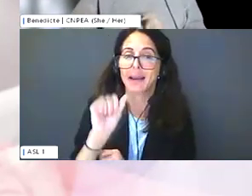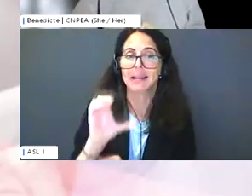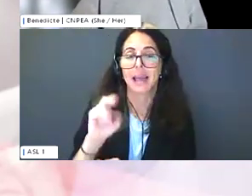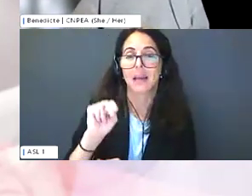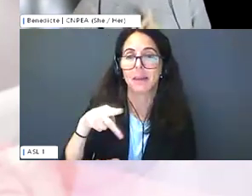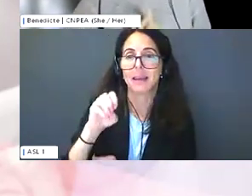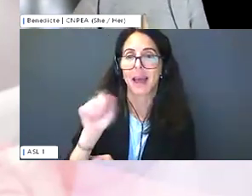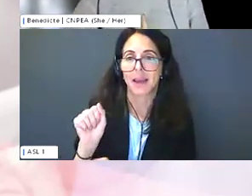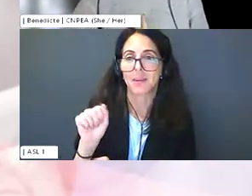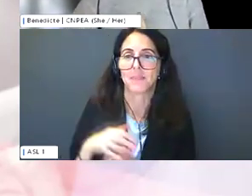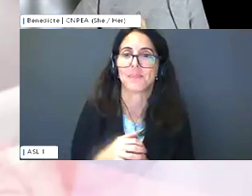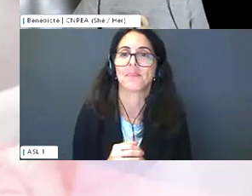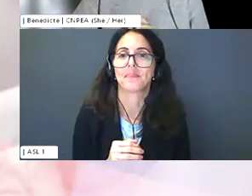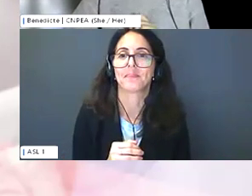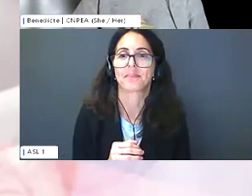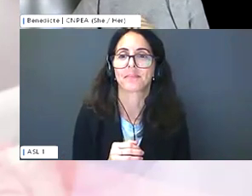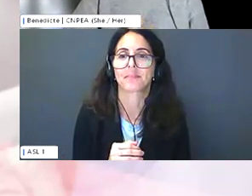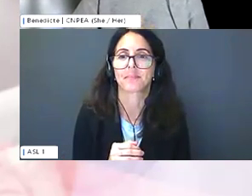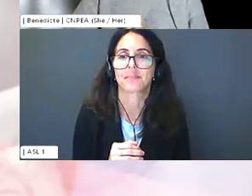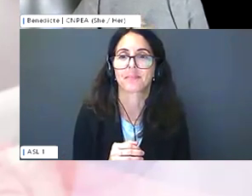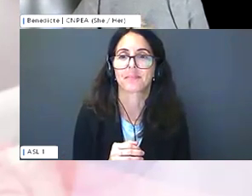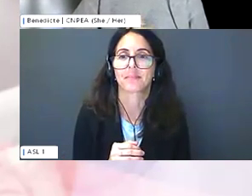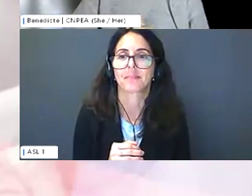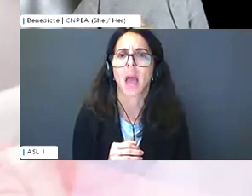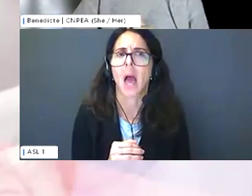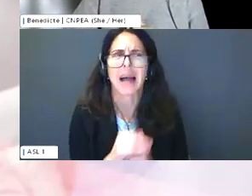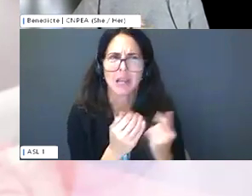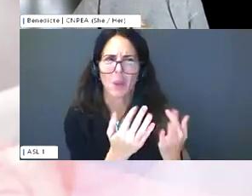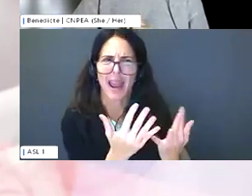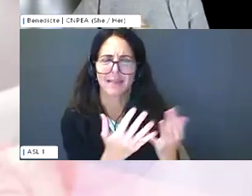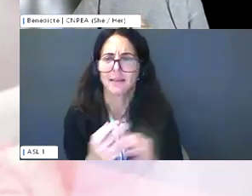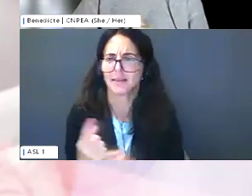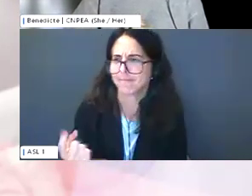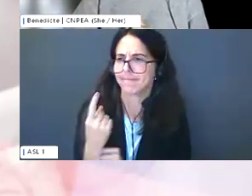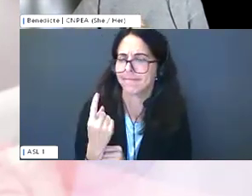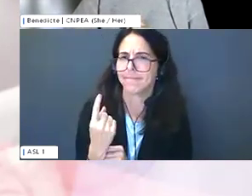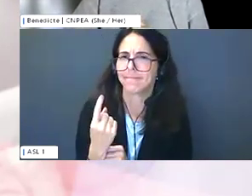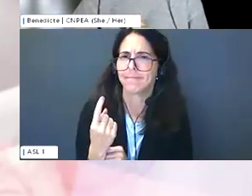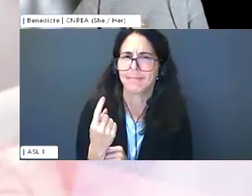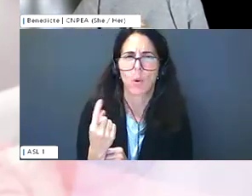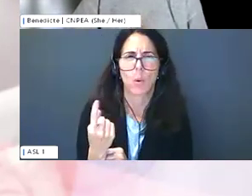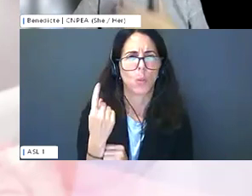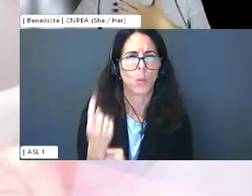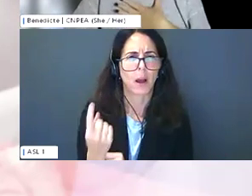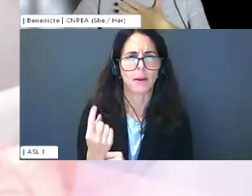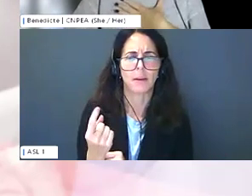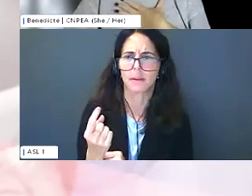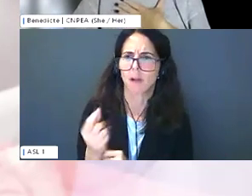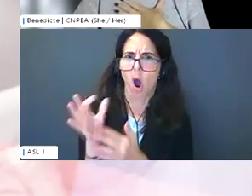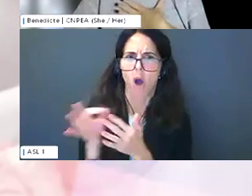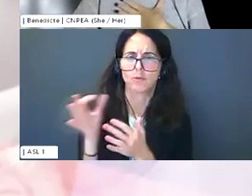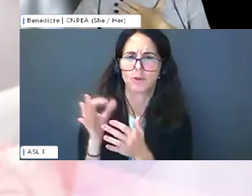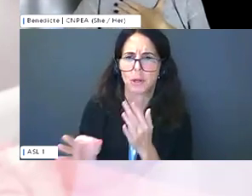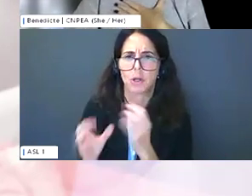Thank you so And much. Rayanne, before we launch any further, someone is asking, they seem to have only an option to communicate with the hosts